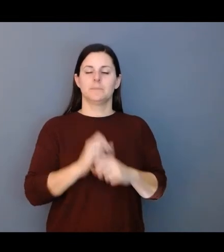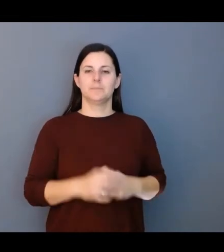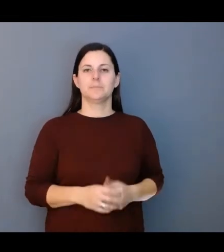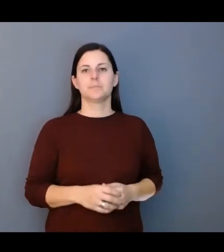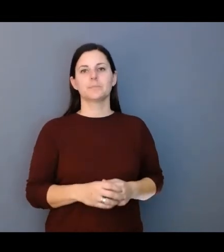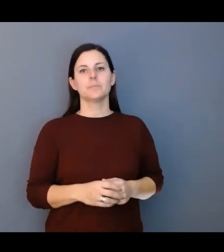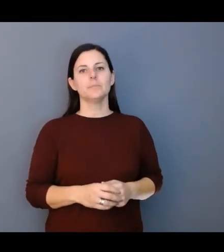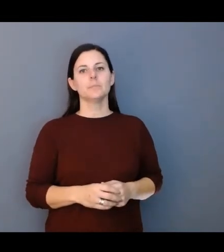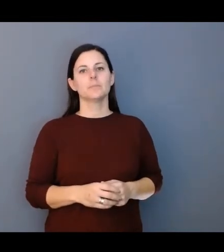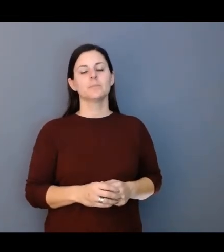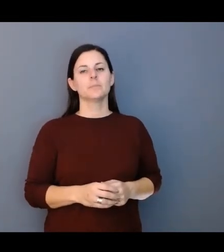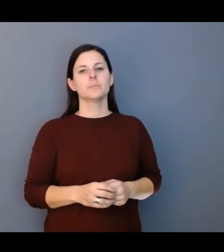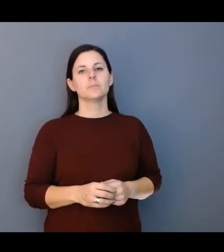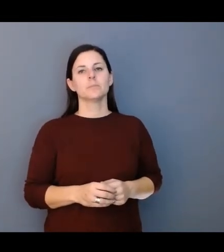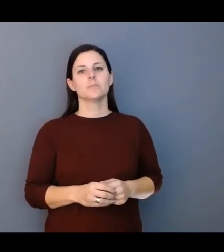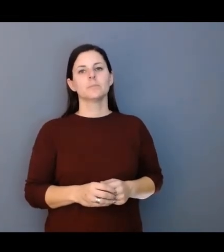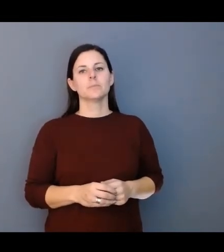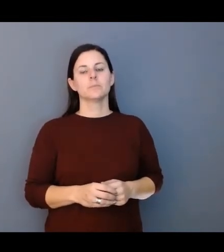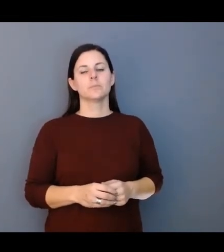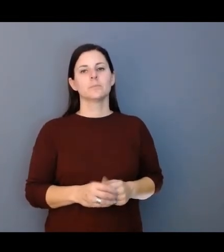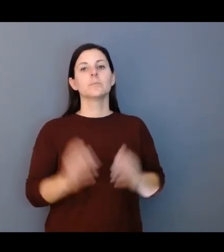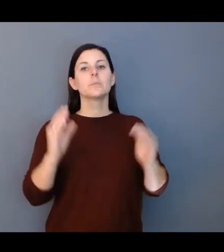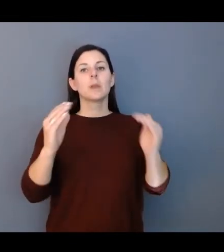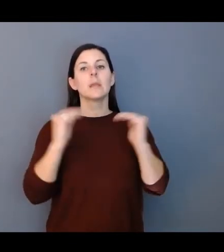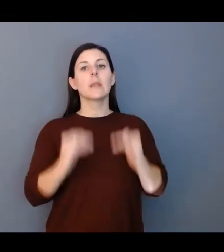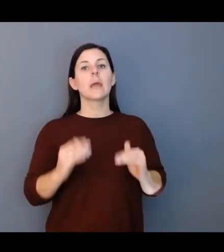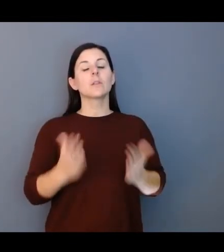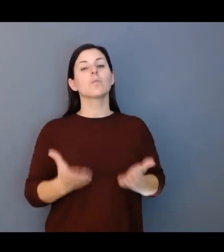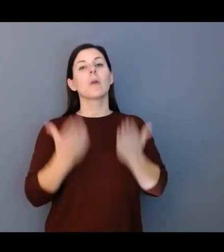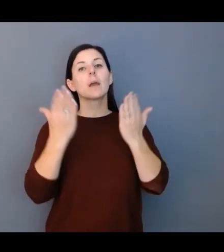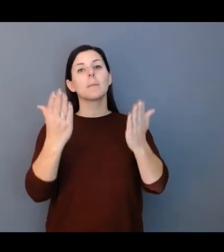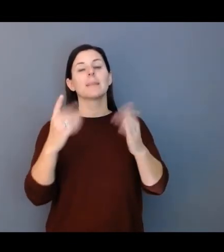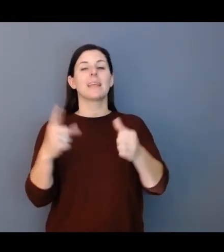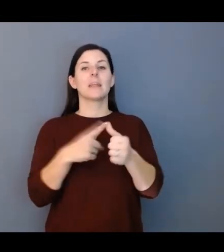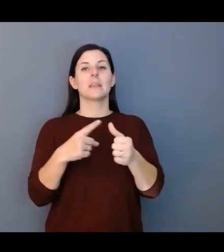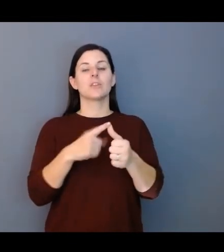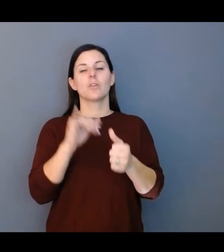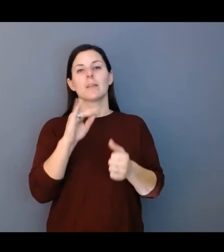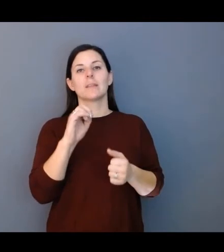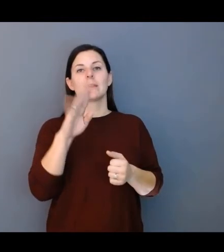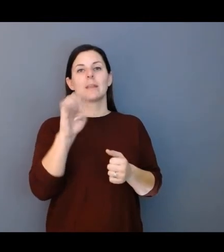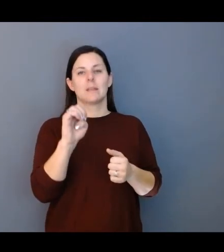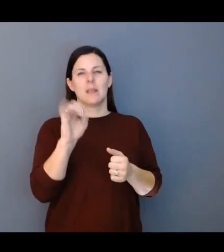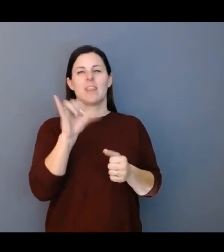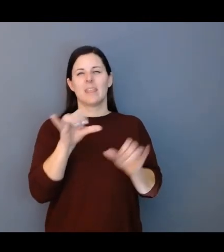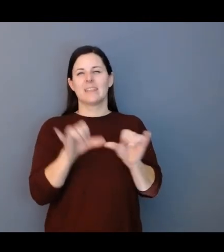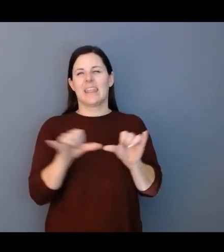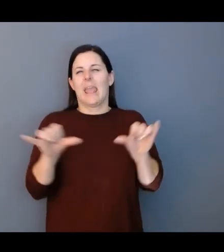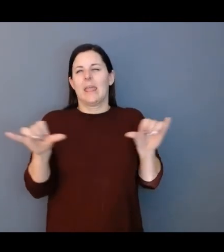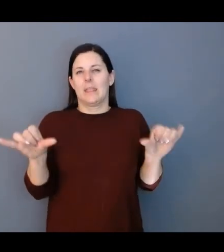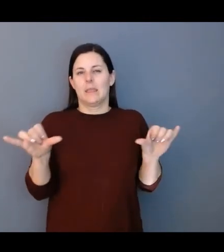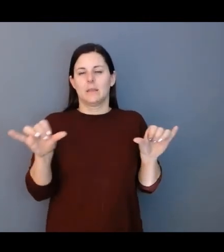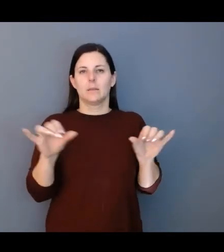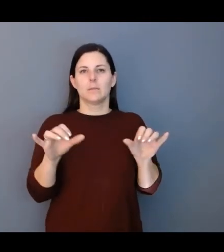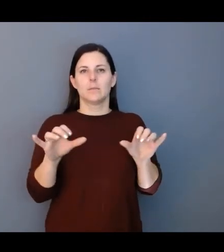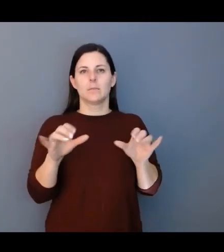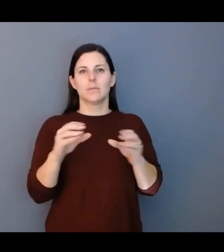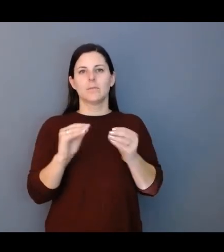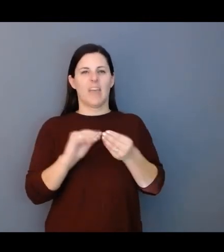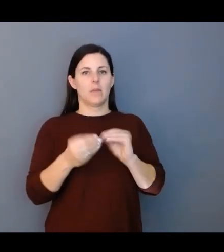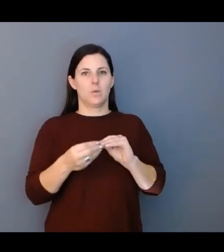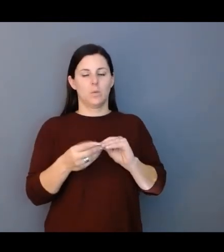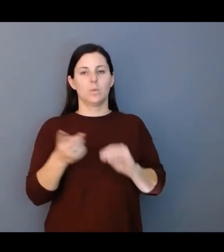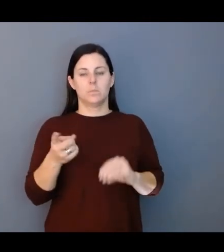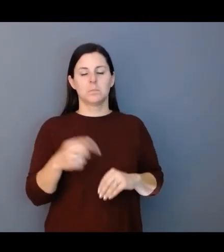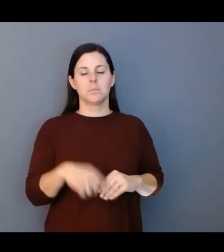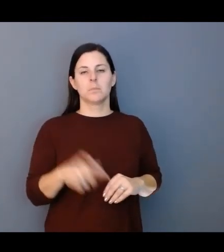along with the instance type. Next, it also recommends the initial instance count. This is the scaling value that we have talked